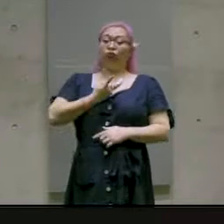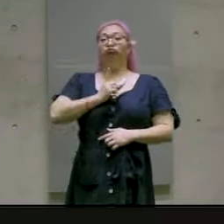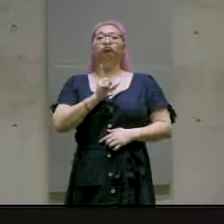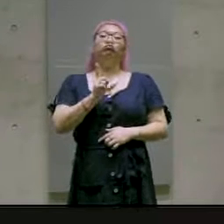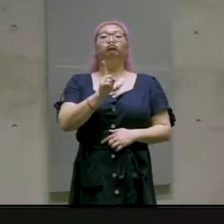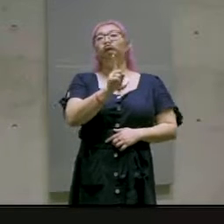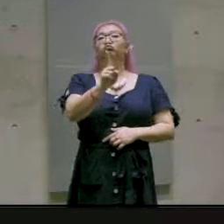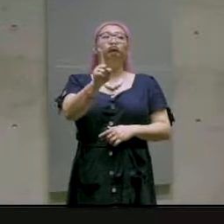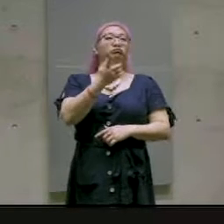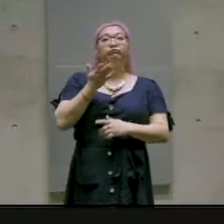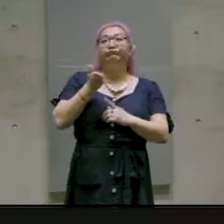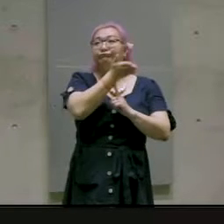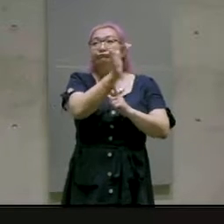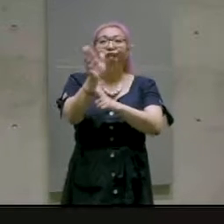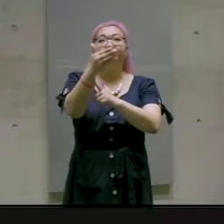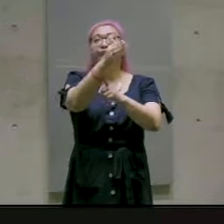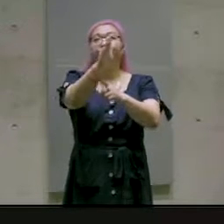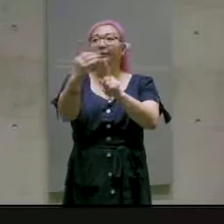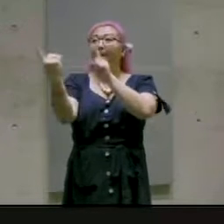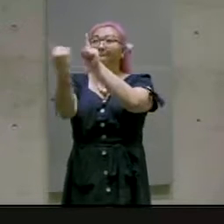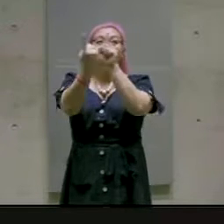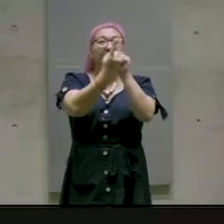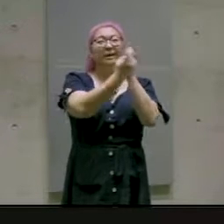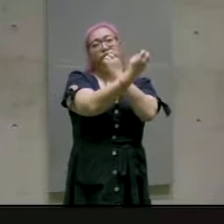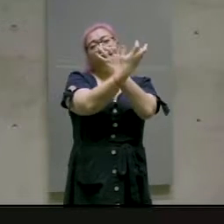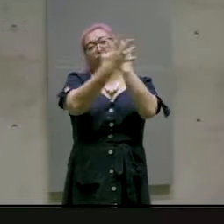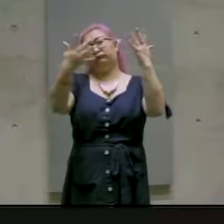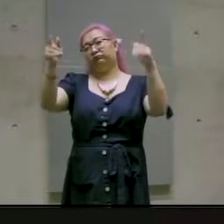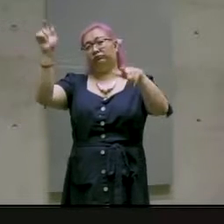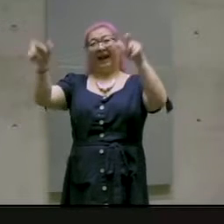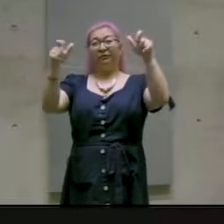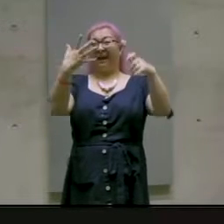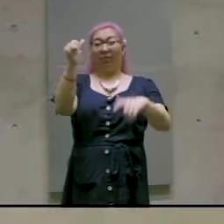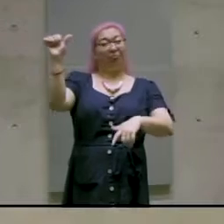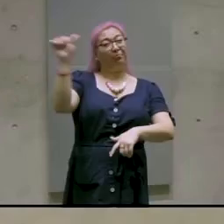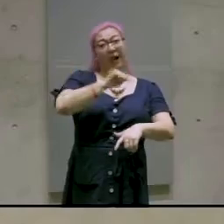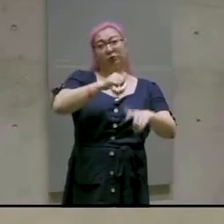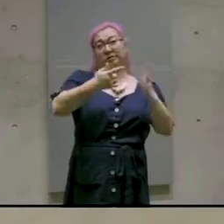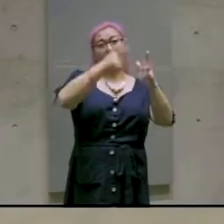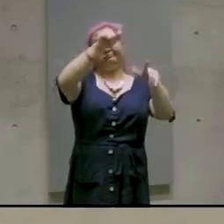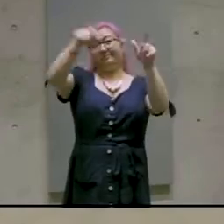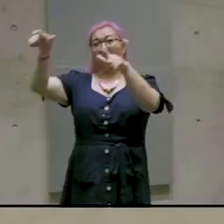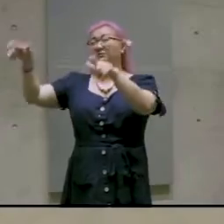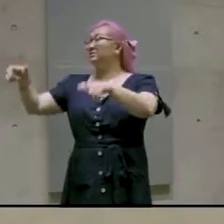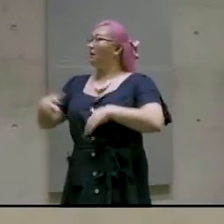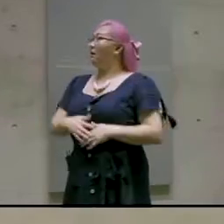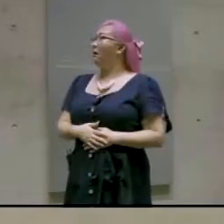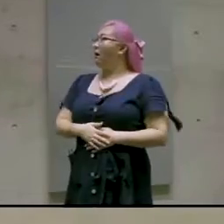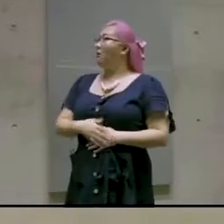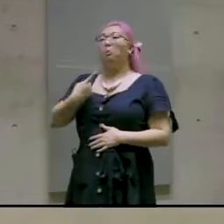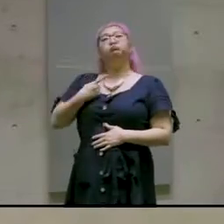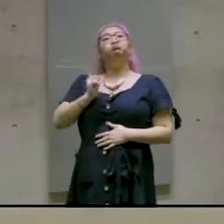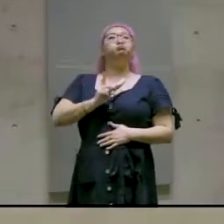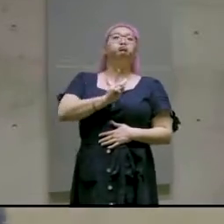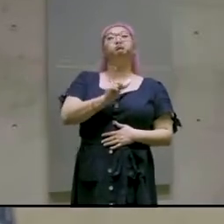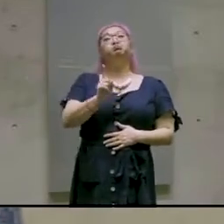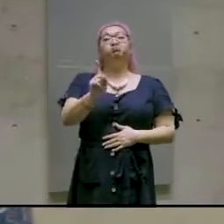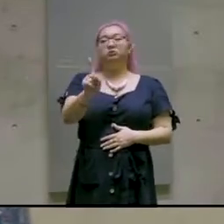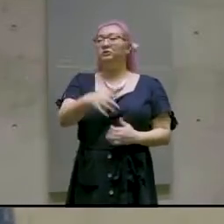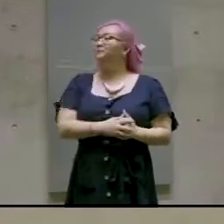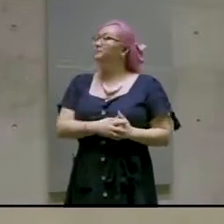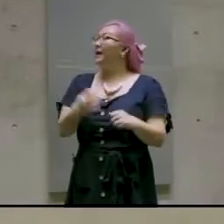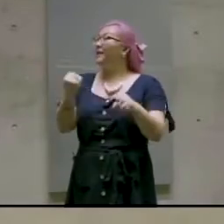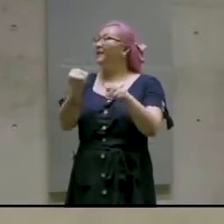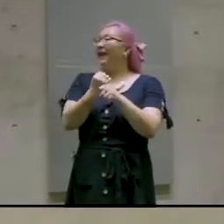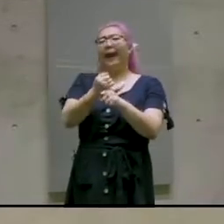of thousands. Some characters recur, but often it takes a while for you to see a character again. Because of kind of the narrative complexity and the scope